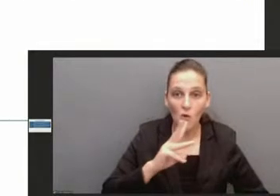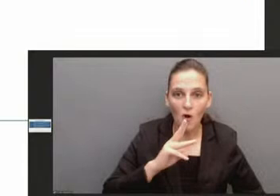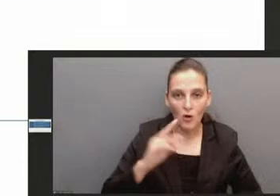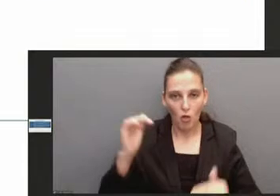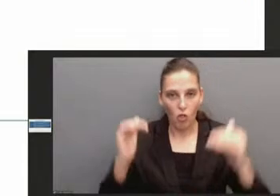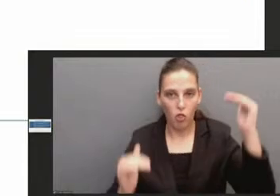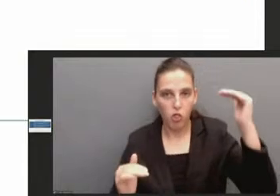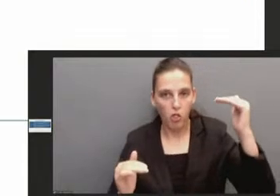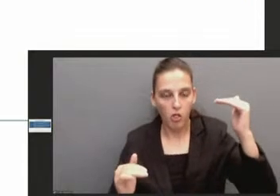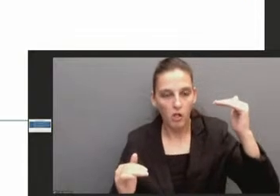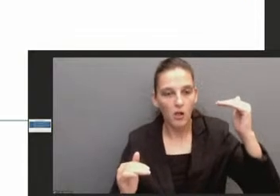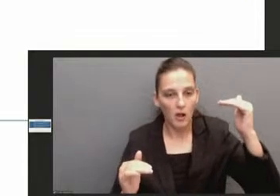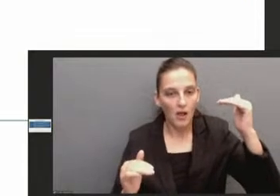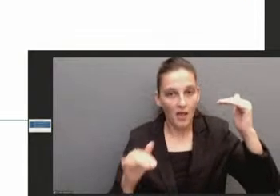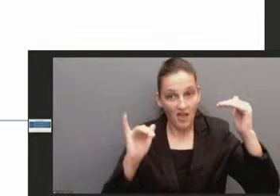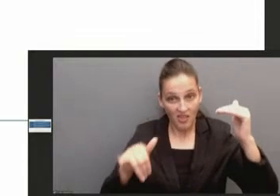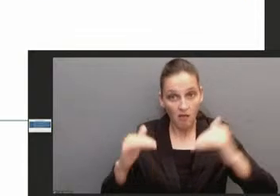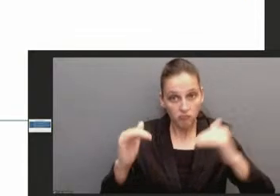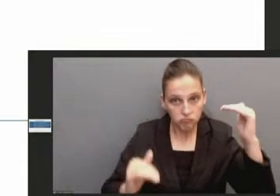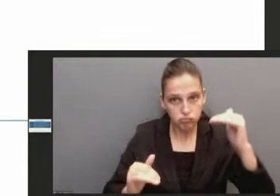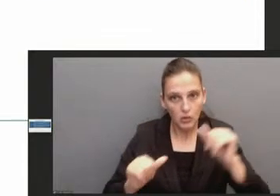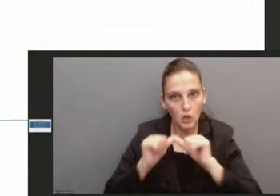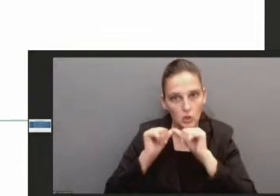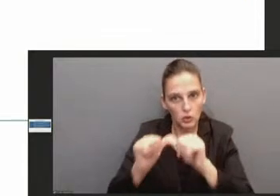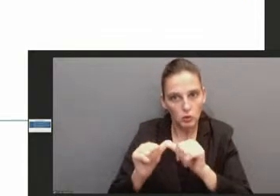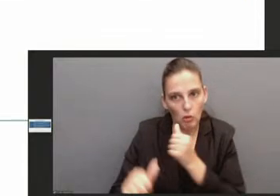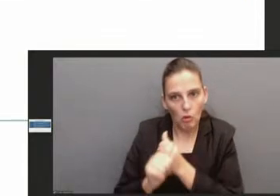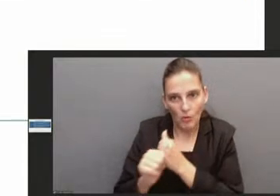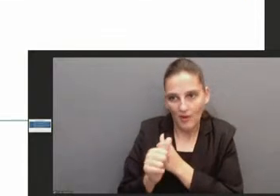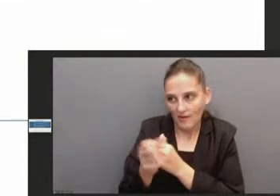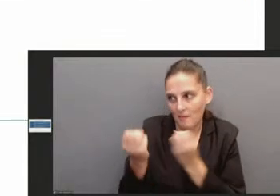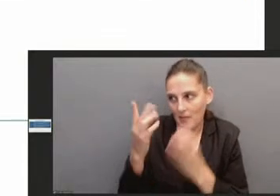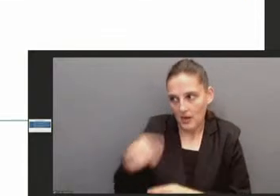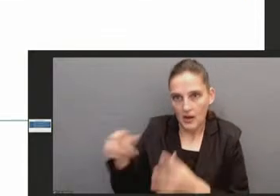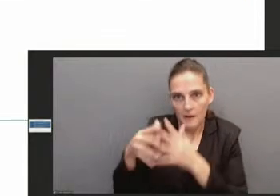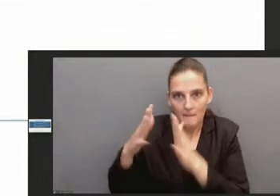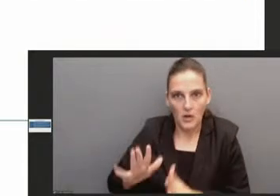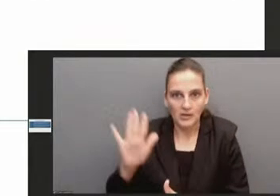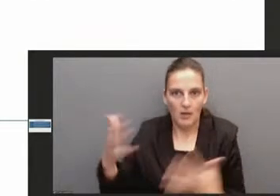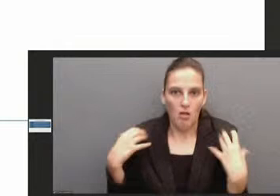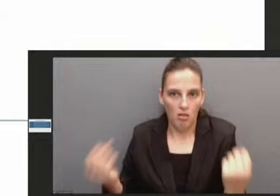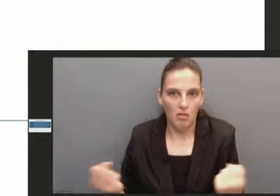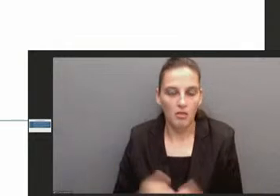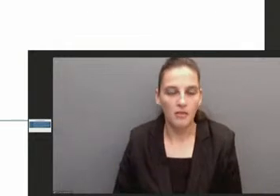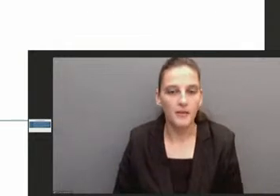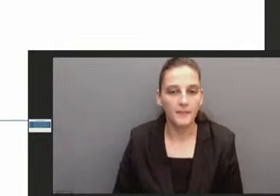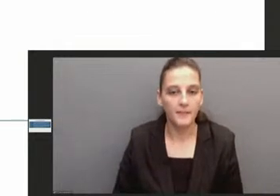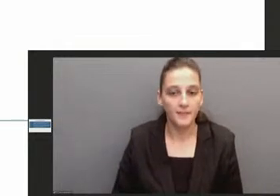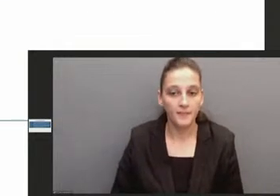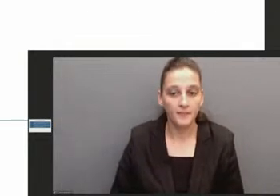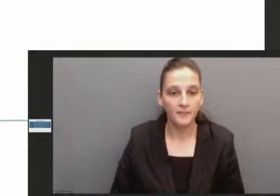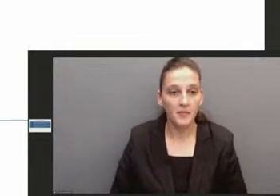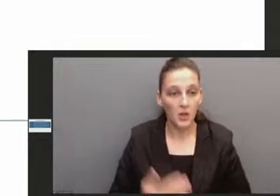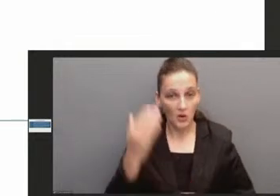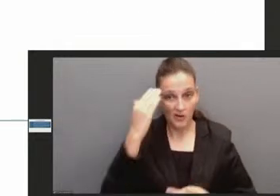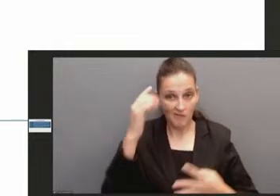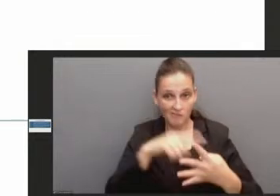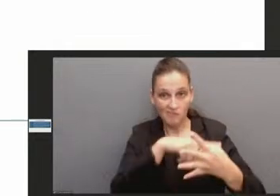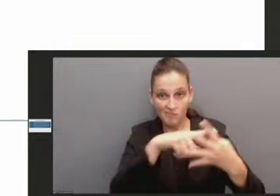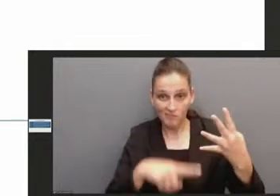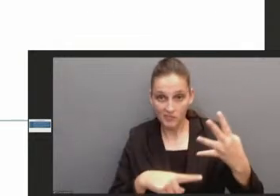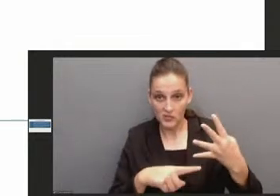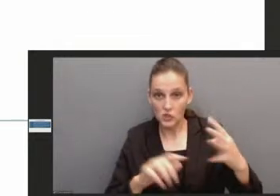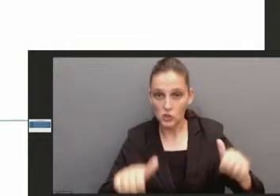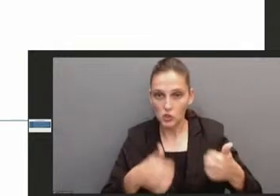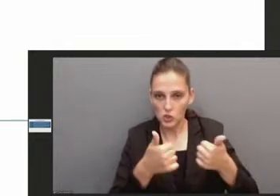those inequities are what continue to threaten the health and well-being of millions of Americans. So knowing that those were the 4 overarching challenges